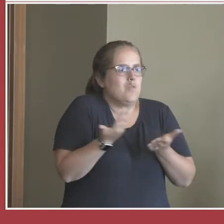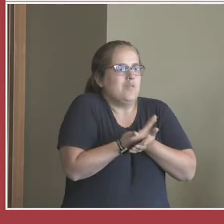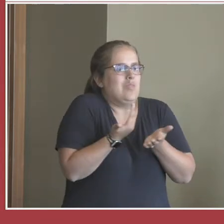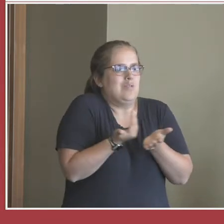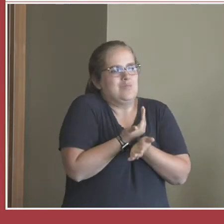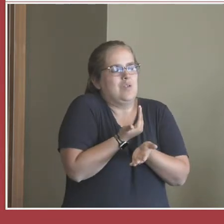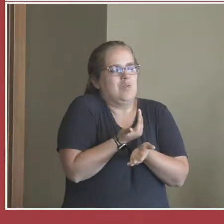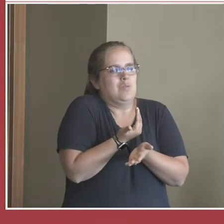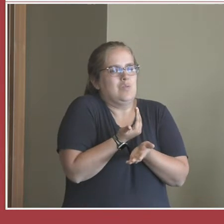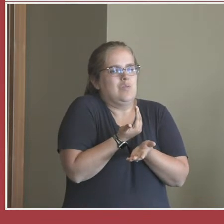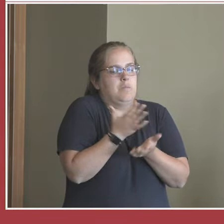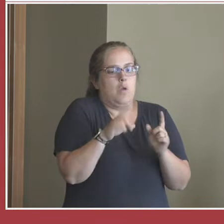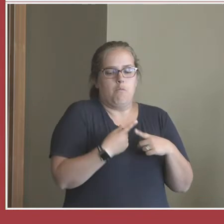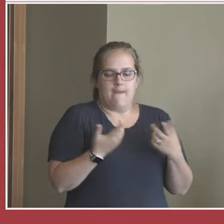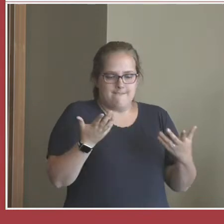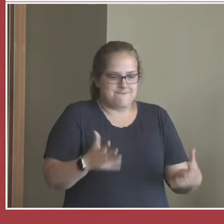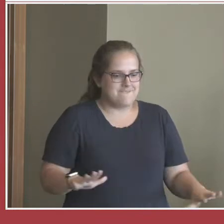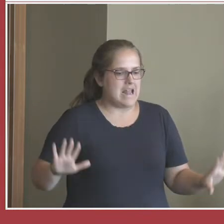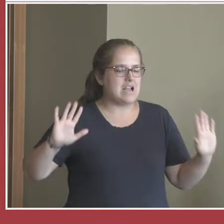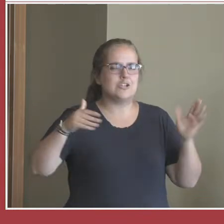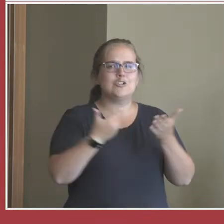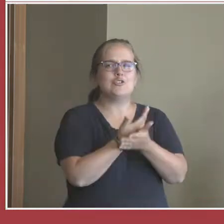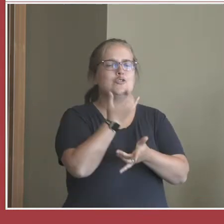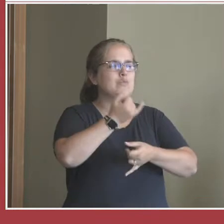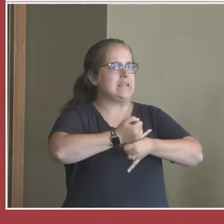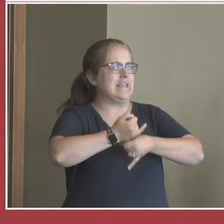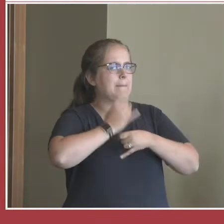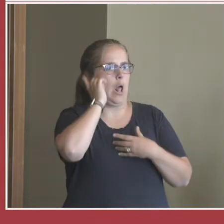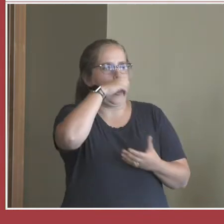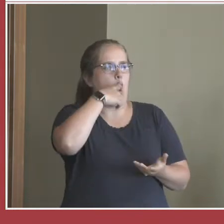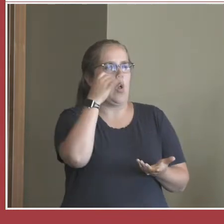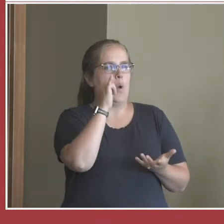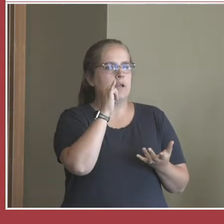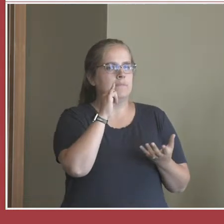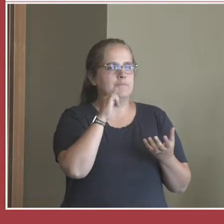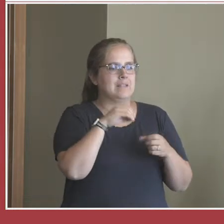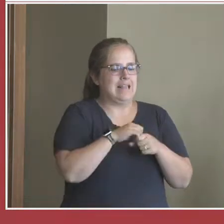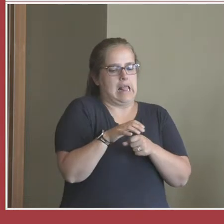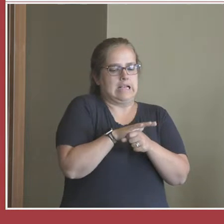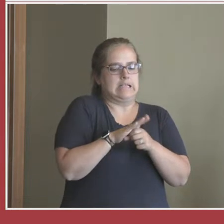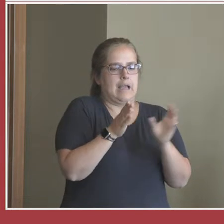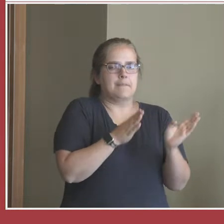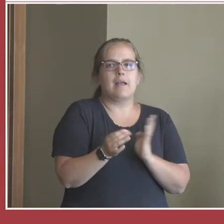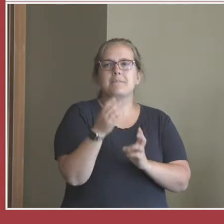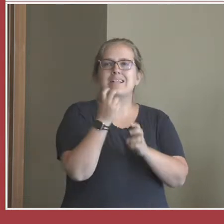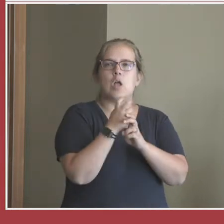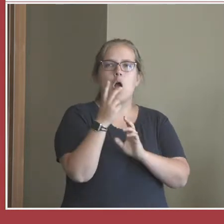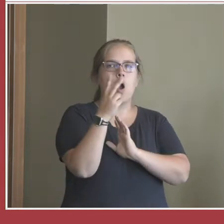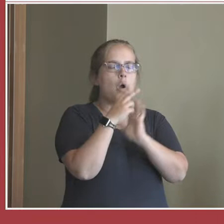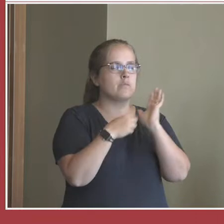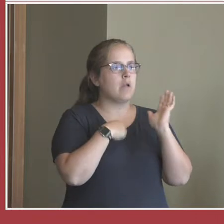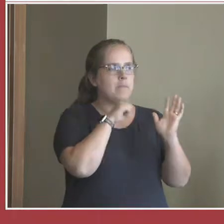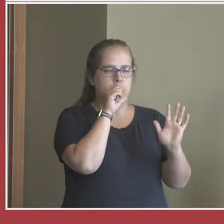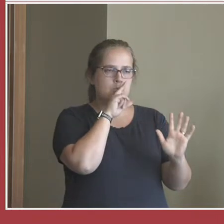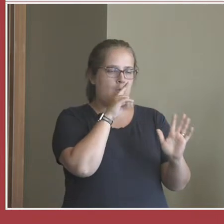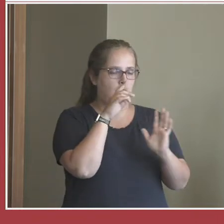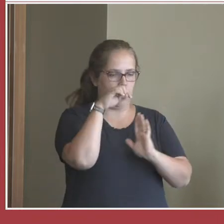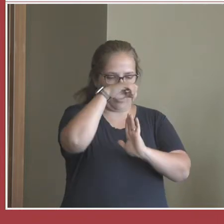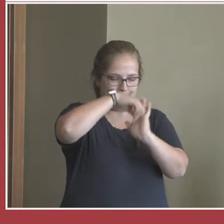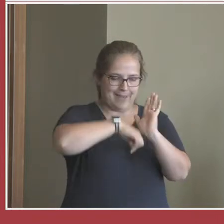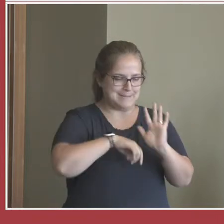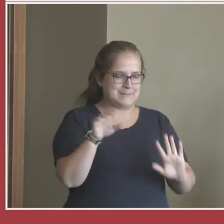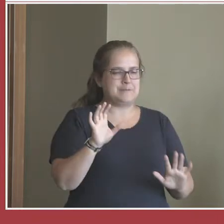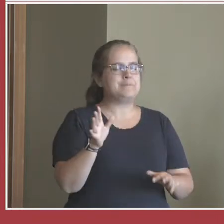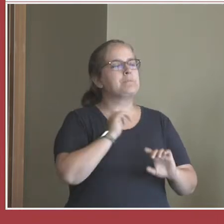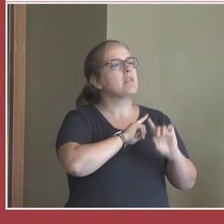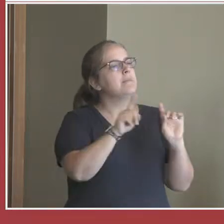new, when we're all done, what the new campus could look like in a site plan. And these are hard to read. I'm not really going to go through these in